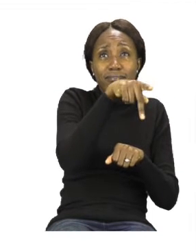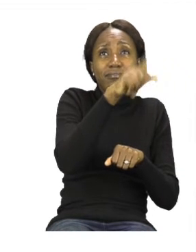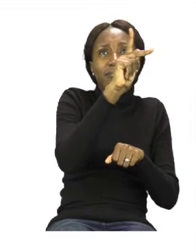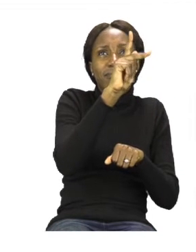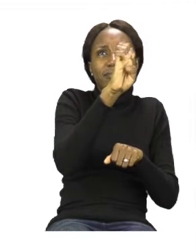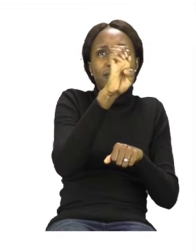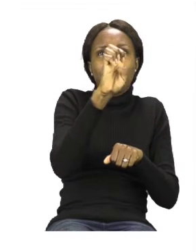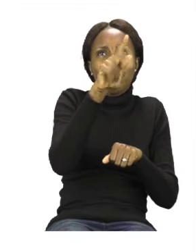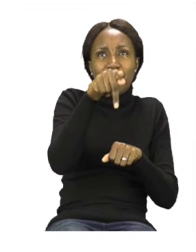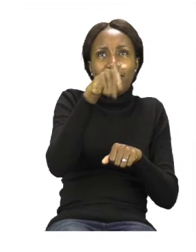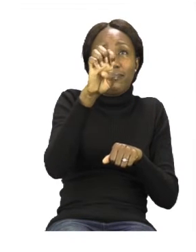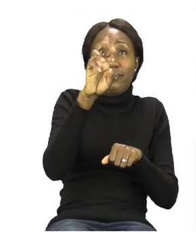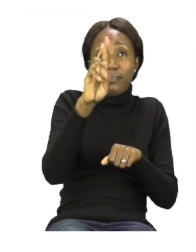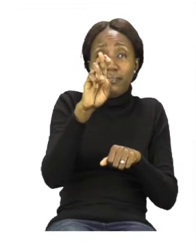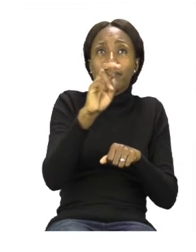Shopkeeper,